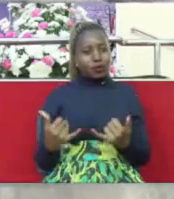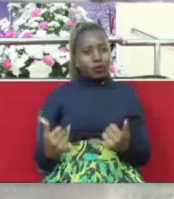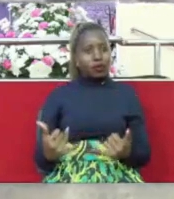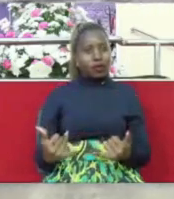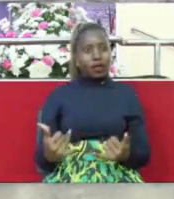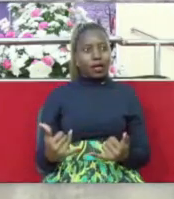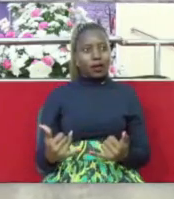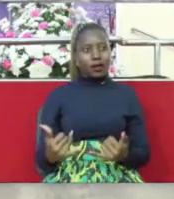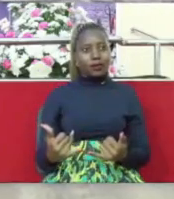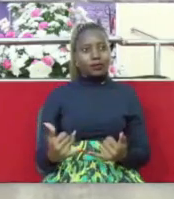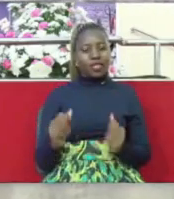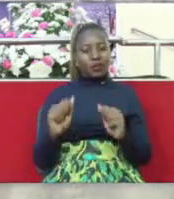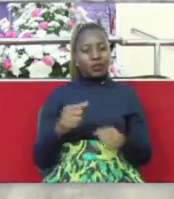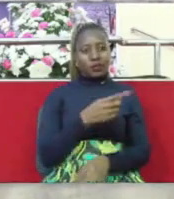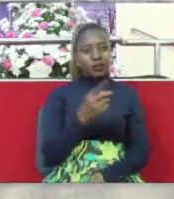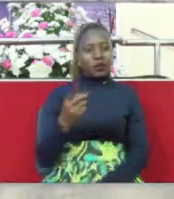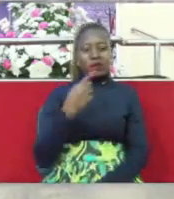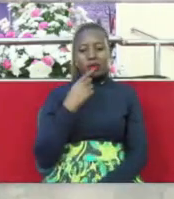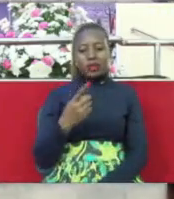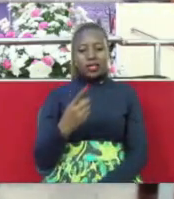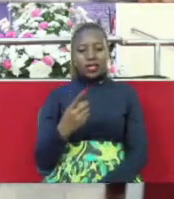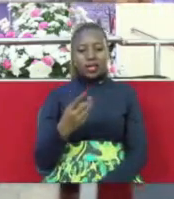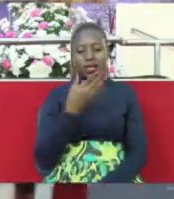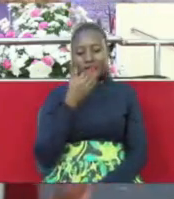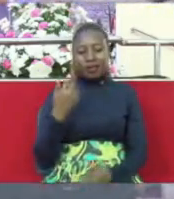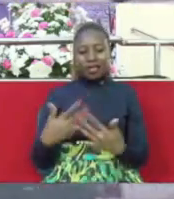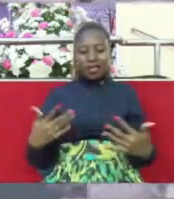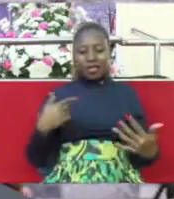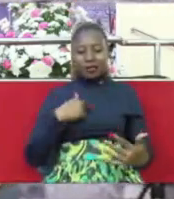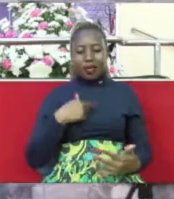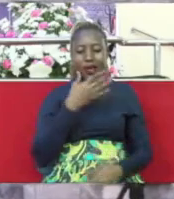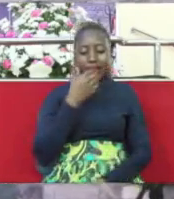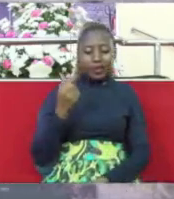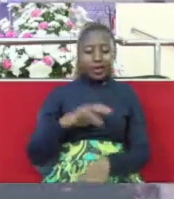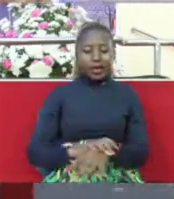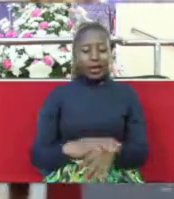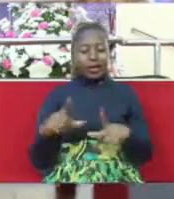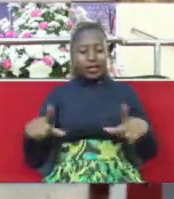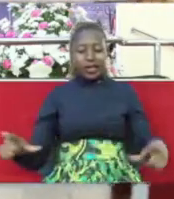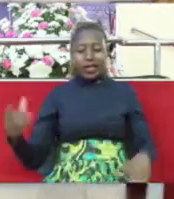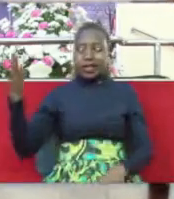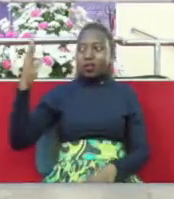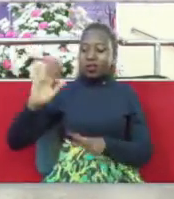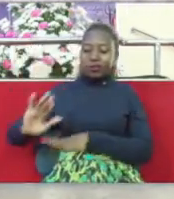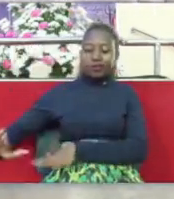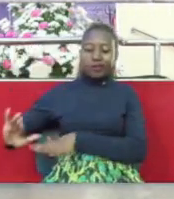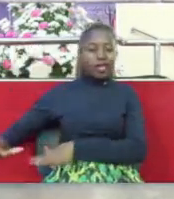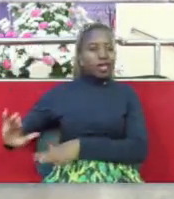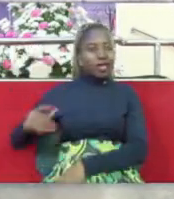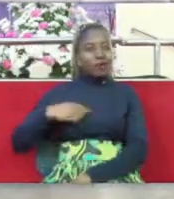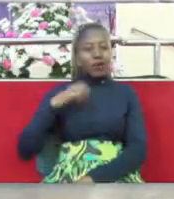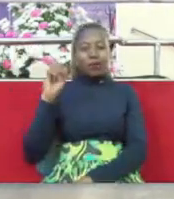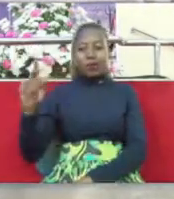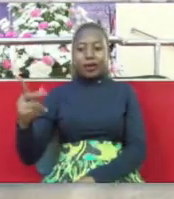long as I get the plot, so long as I get the vehicles and get everything, Mungu wewe, you can still remain there. I am okay going with your angel.